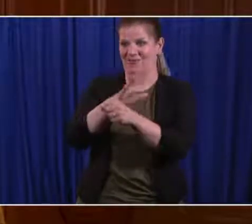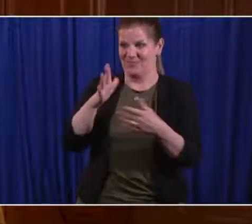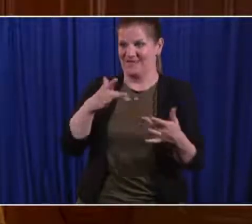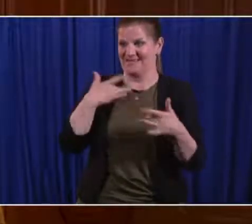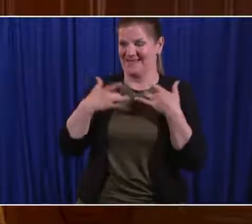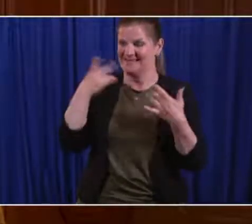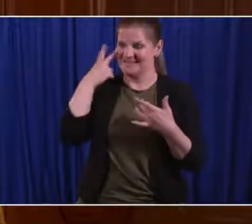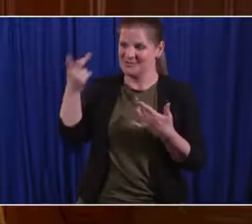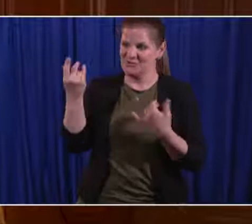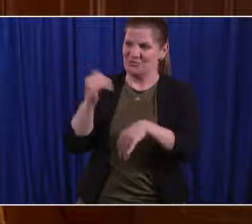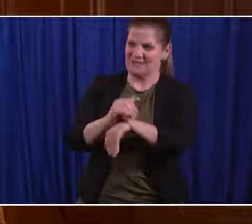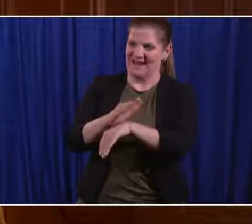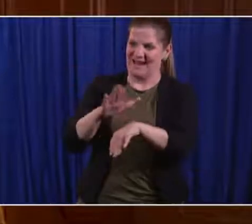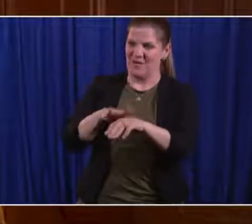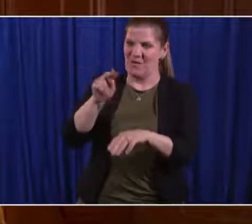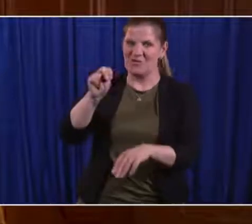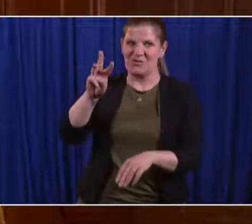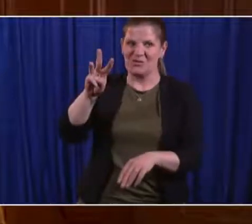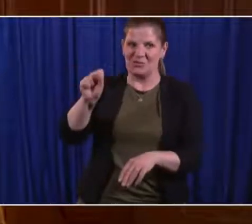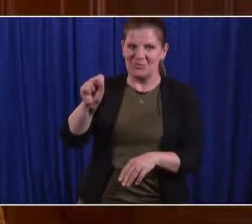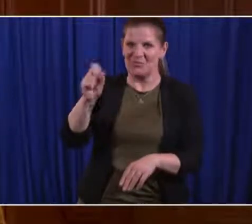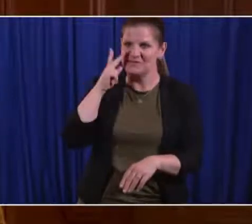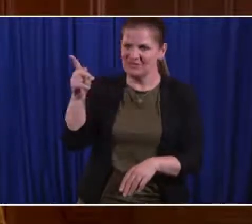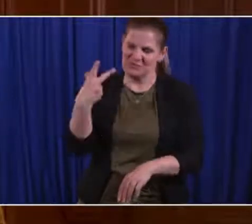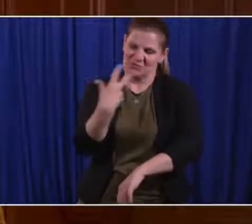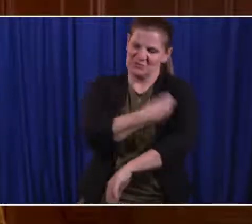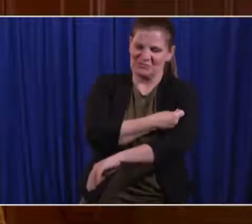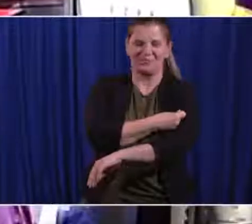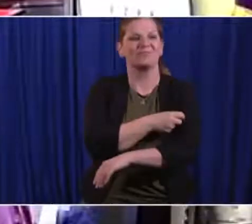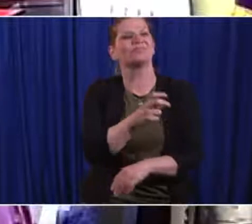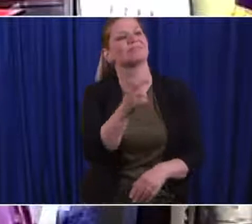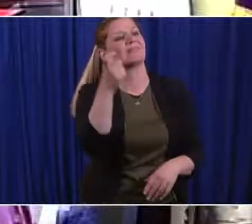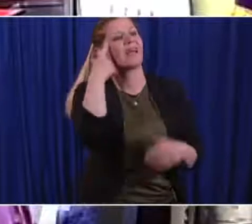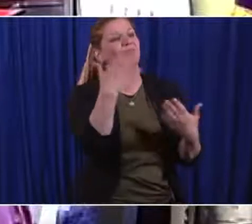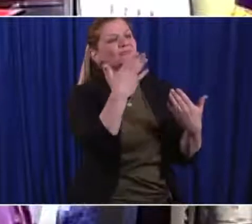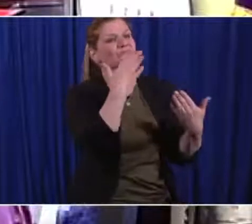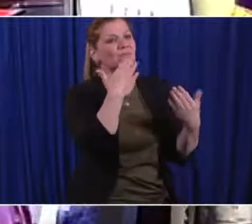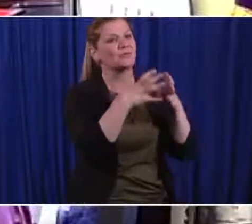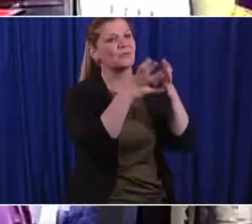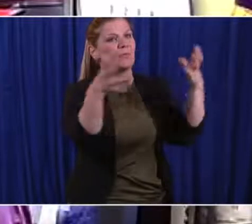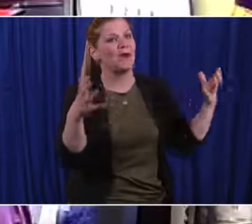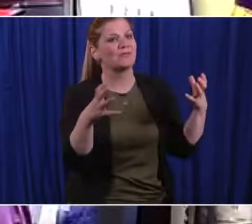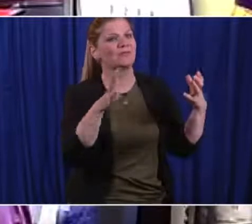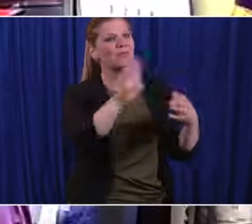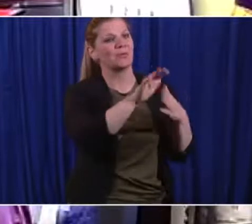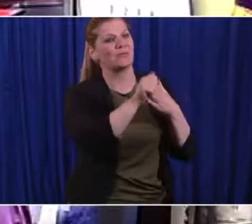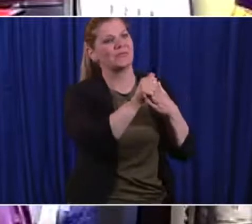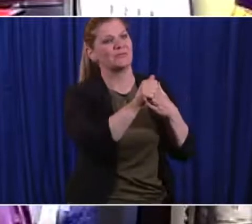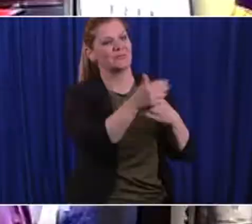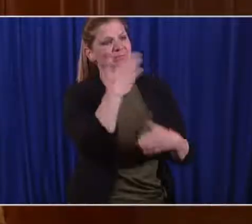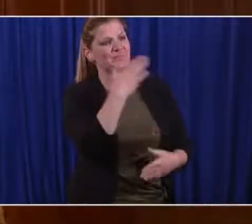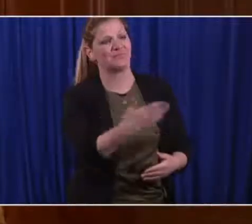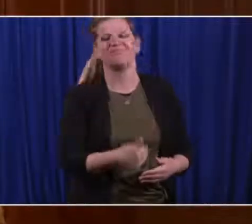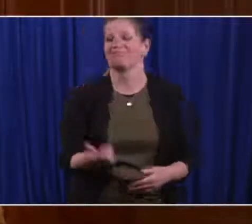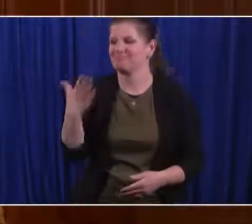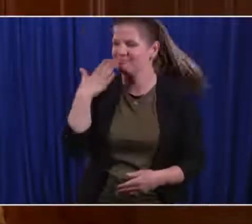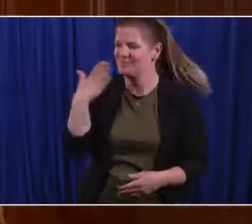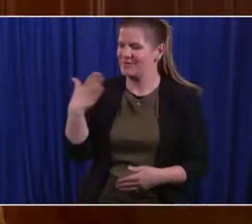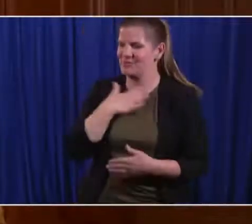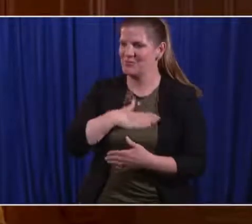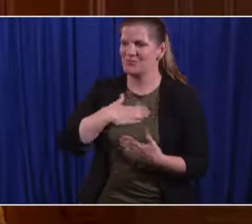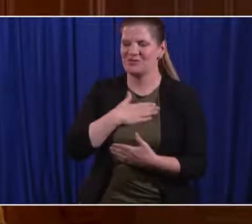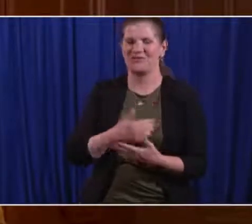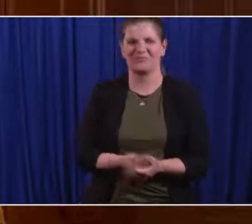tonight and getting your shot. Governor, appreciate you so much for your leadership. Thanks, Mayor. Appreciate